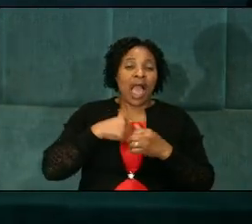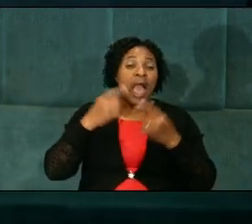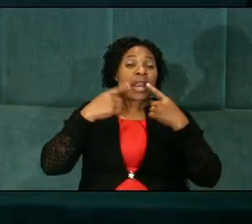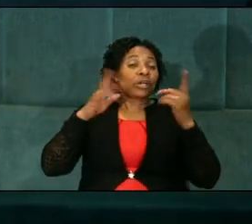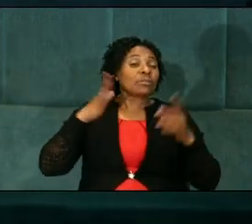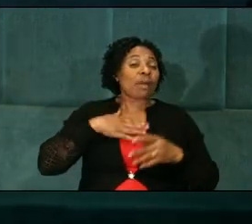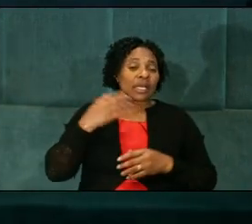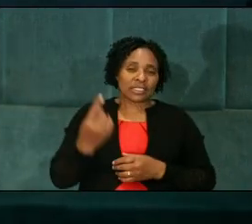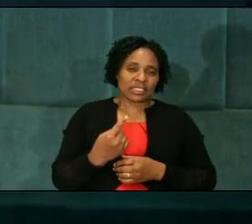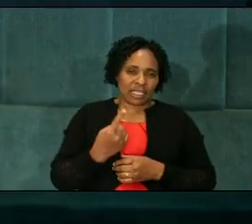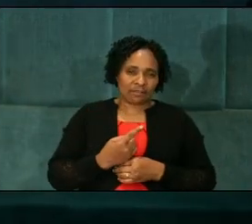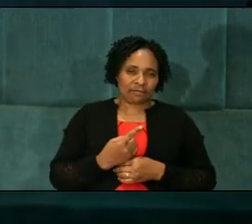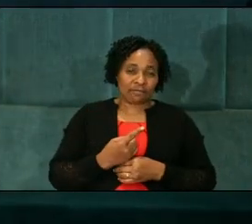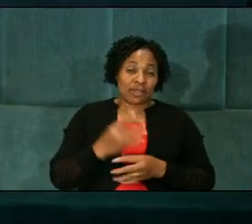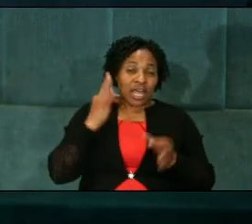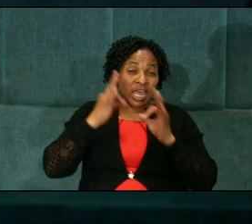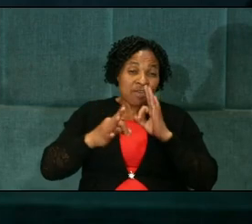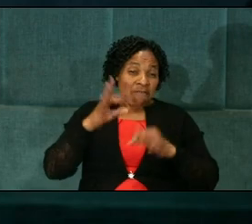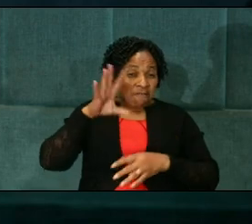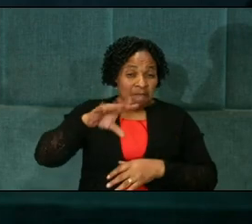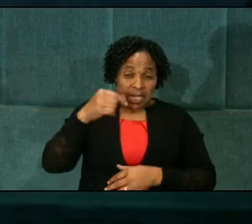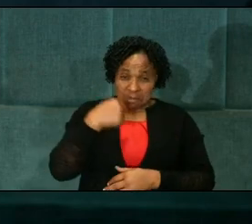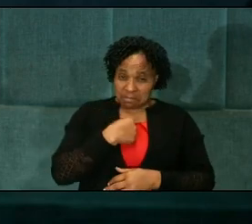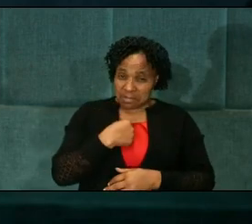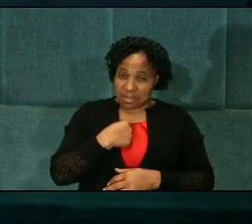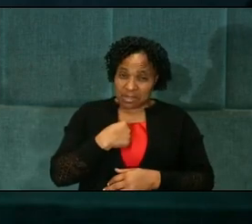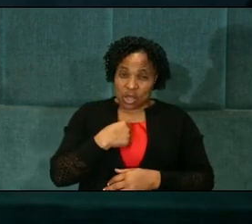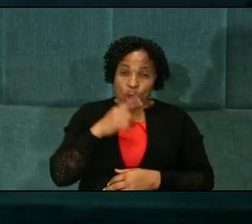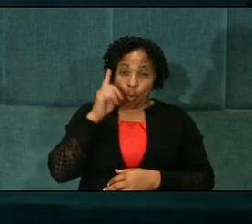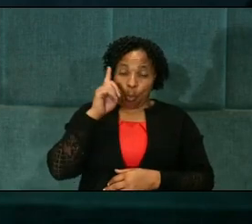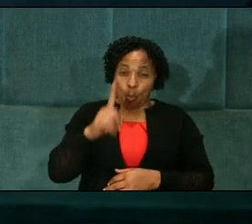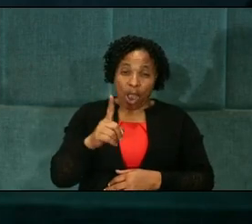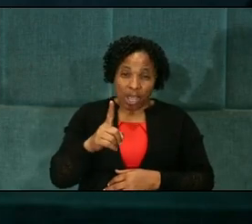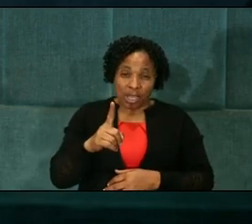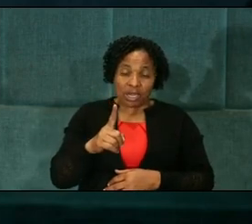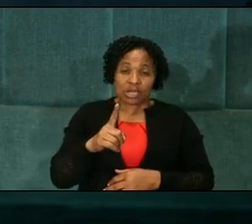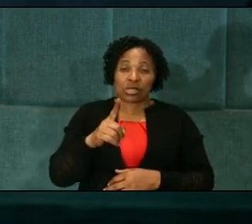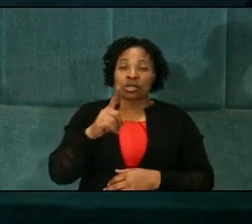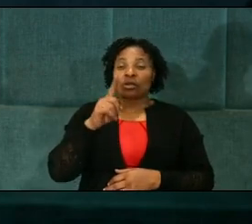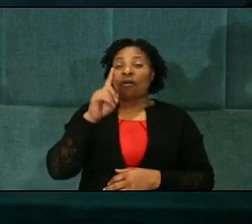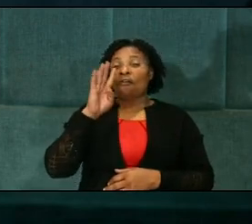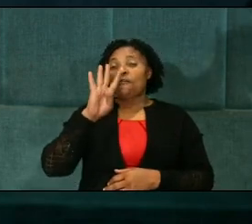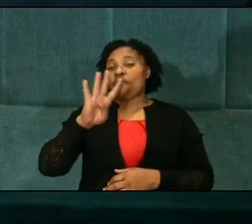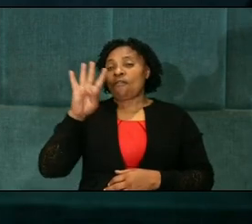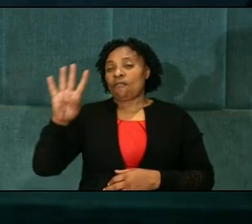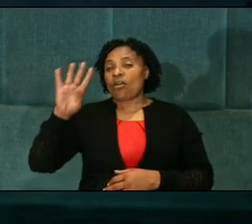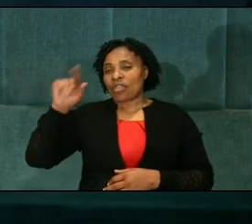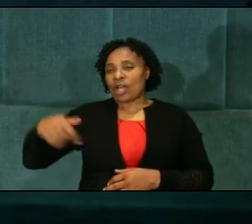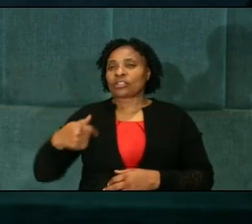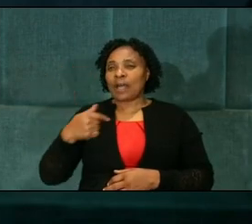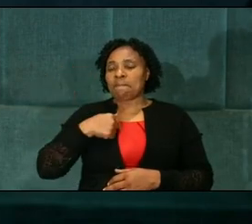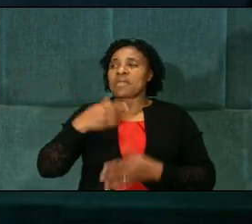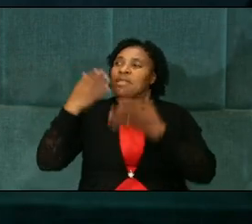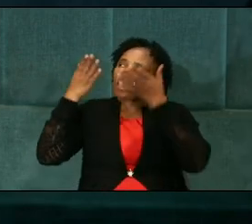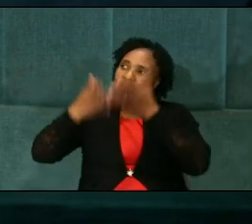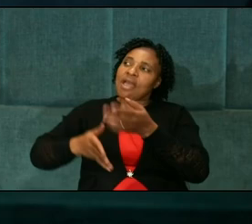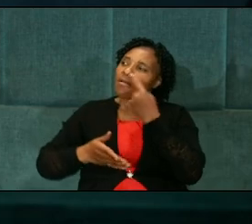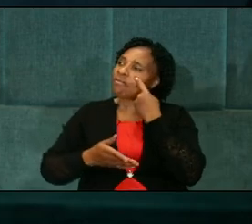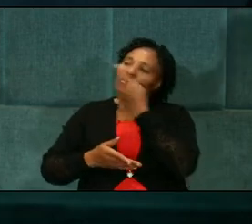myself, if you don't find me in the 144, I'm here.